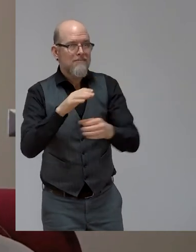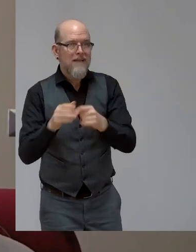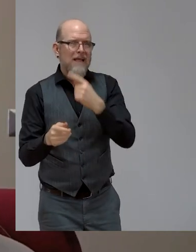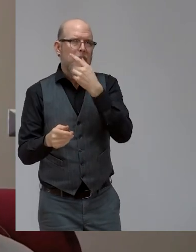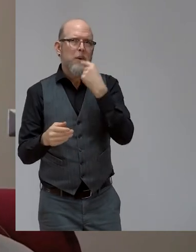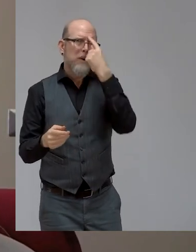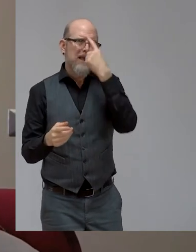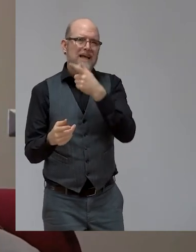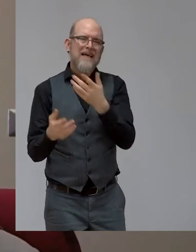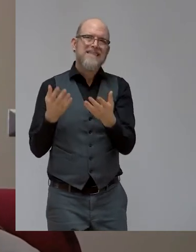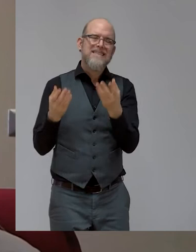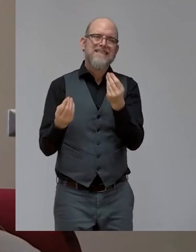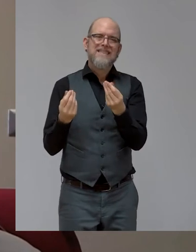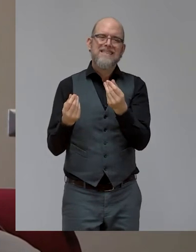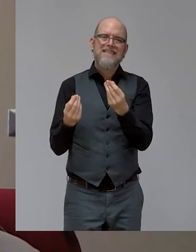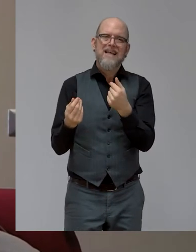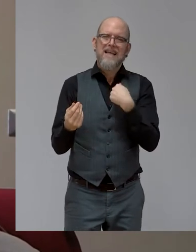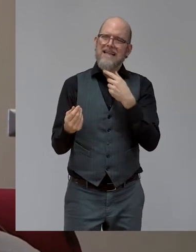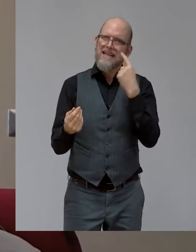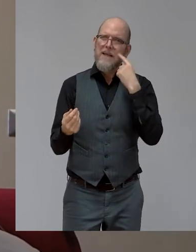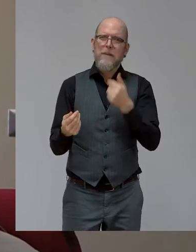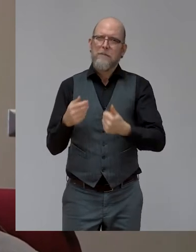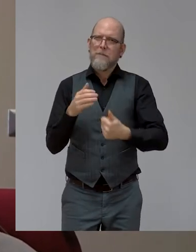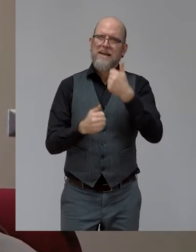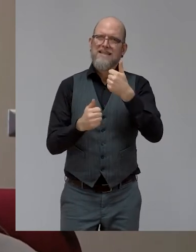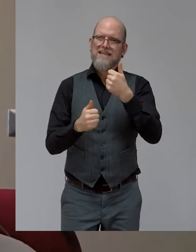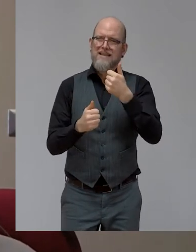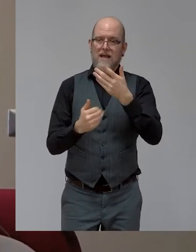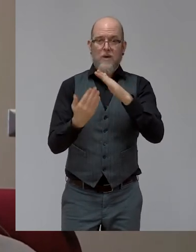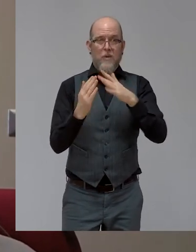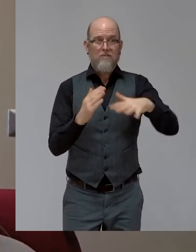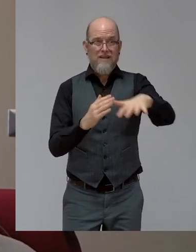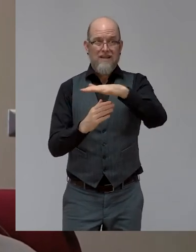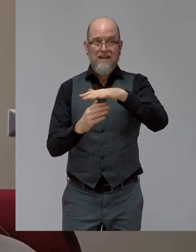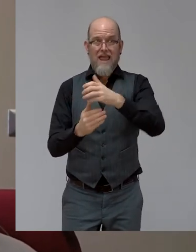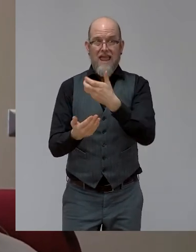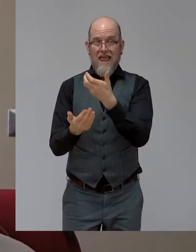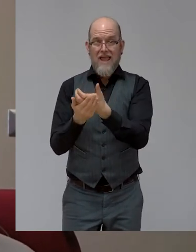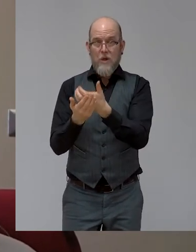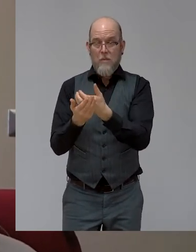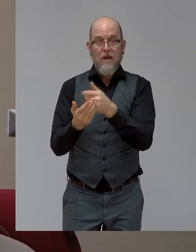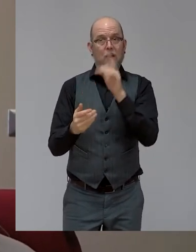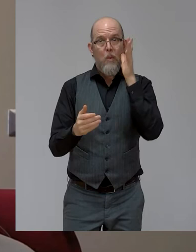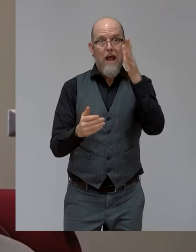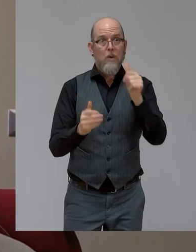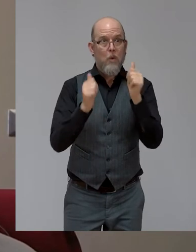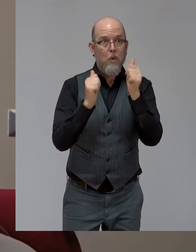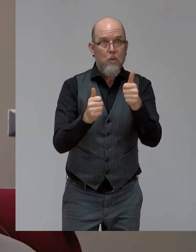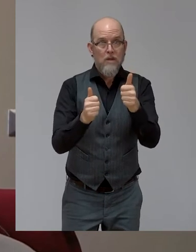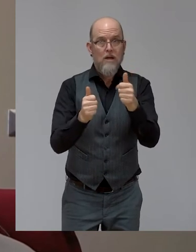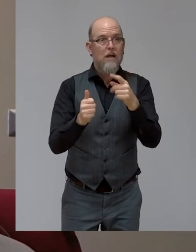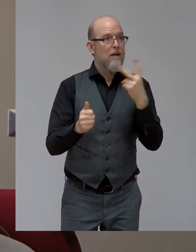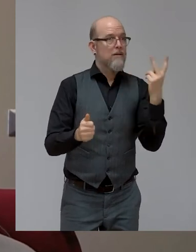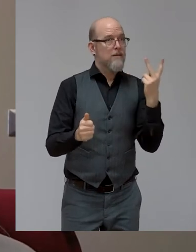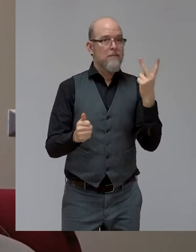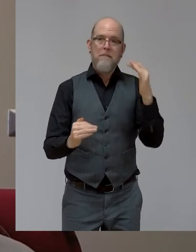Therefore, the healthiest thing for a society and for an economy is that there is a correct balance between the